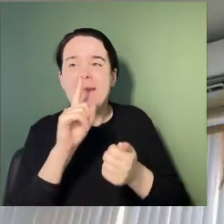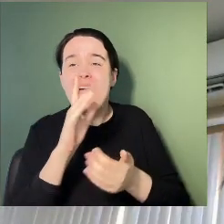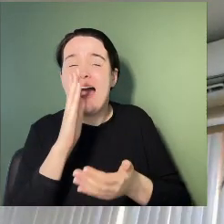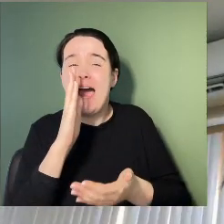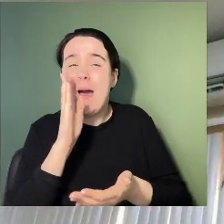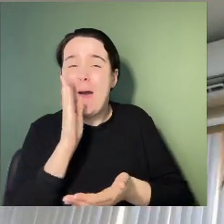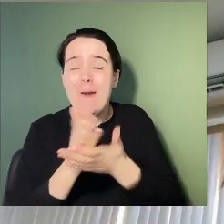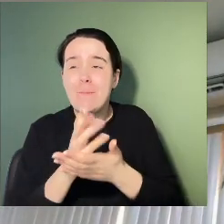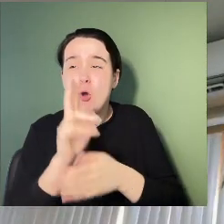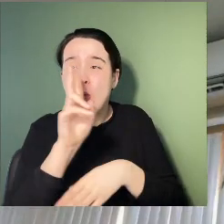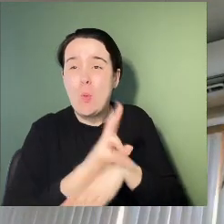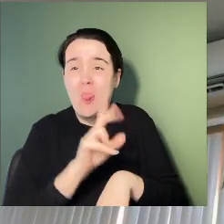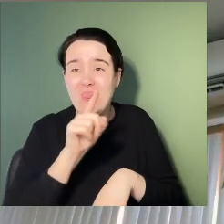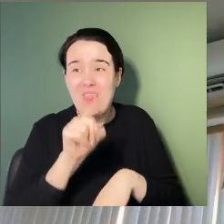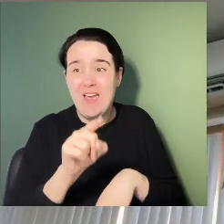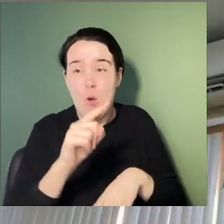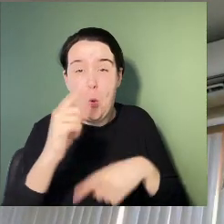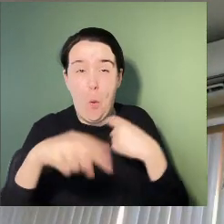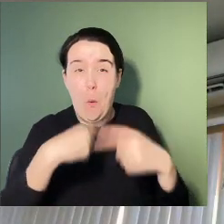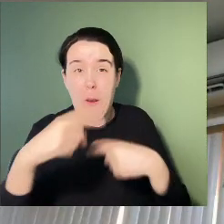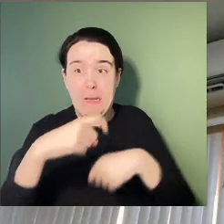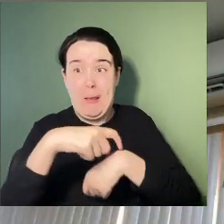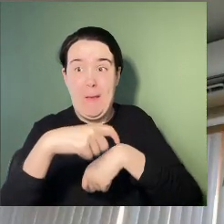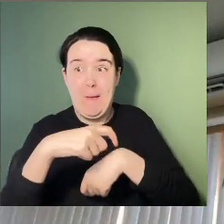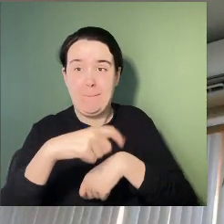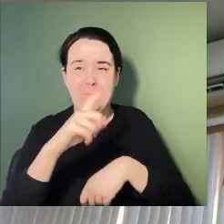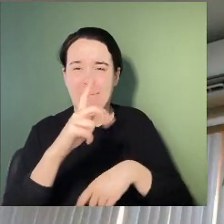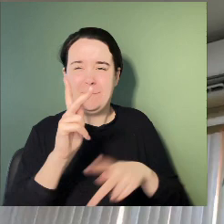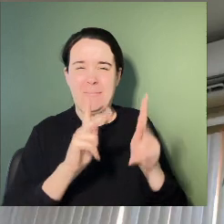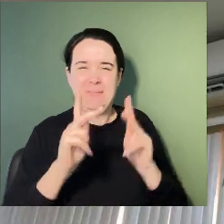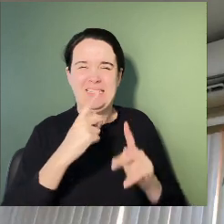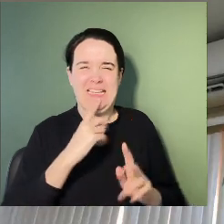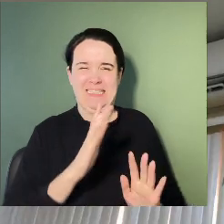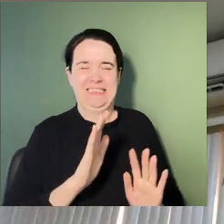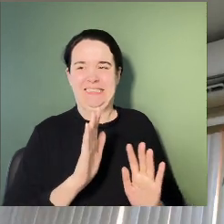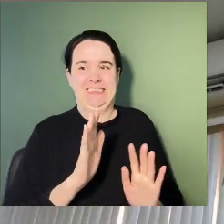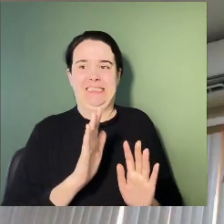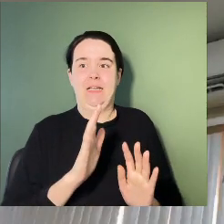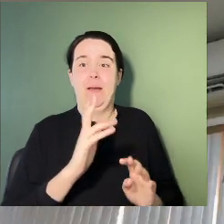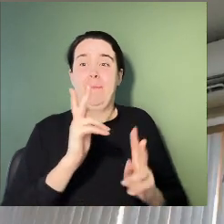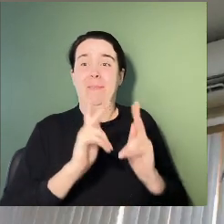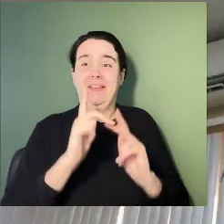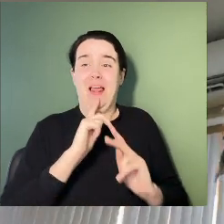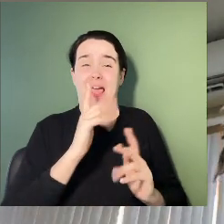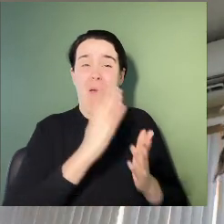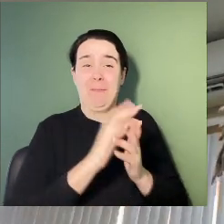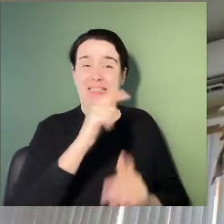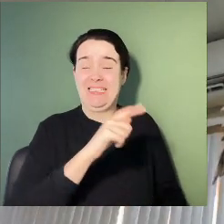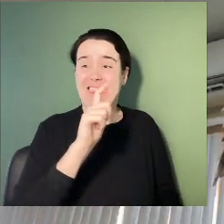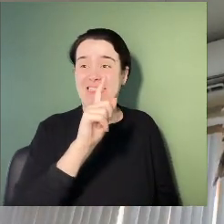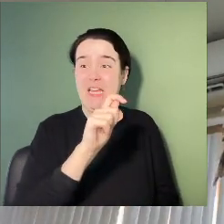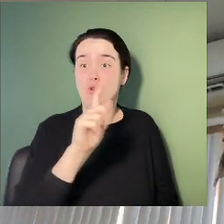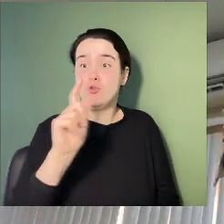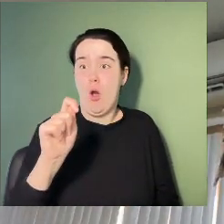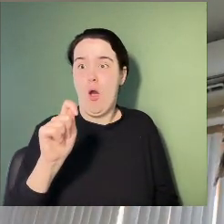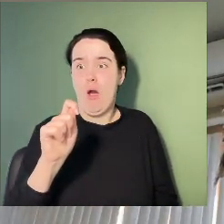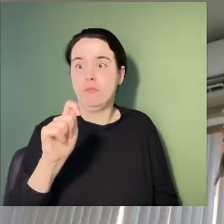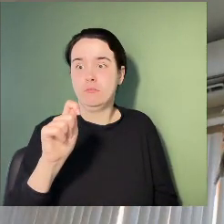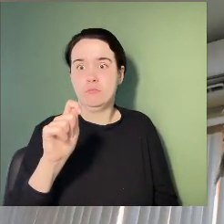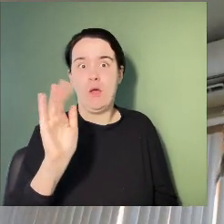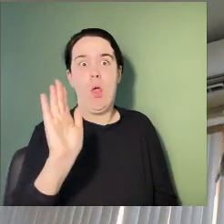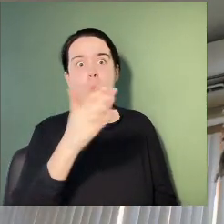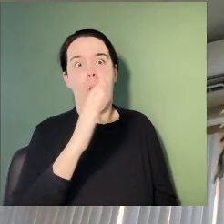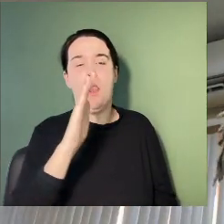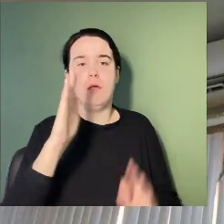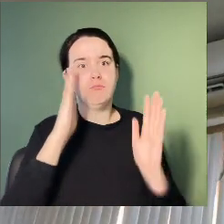media platforms are used, some people may say, well, TikTok is where everybody's at. In South Africa and